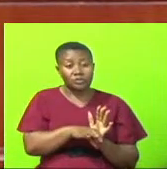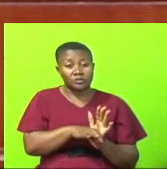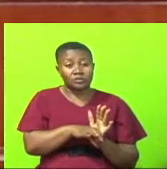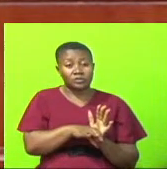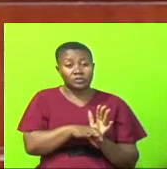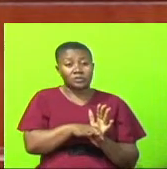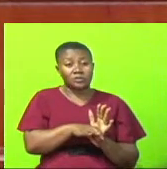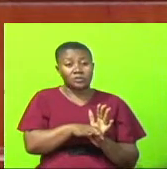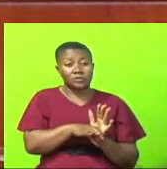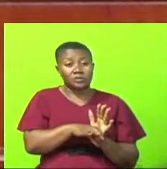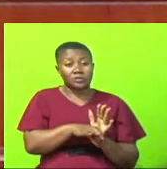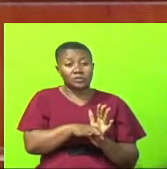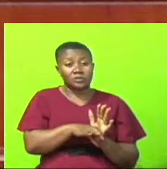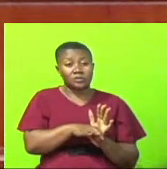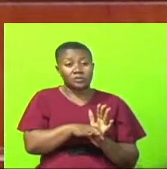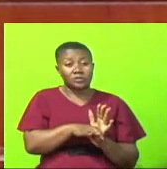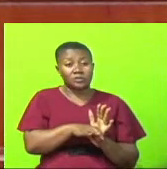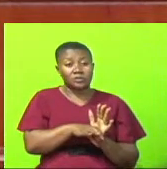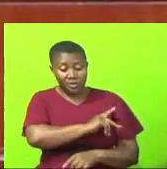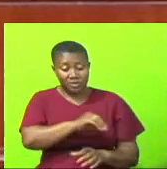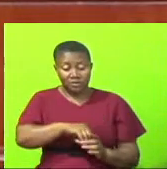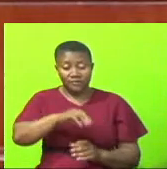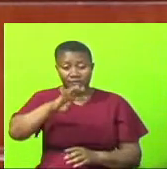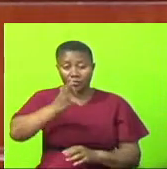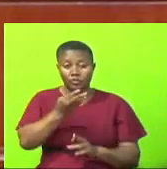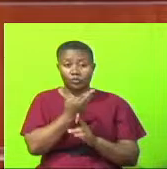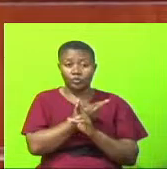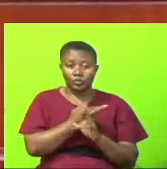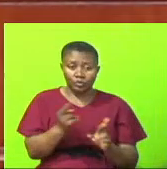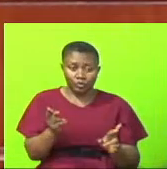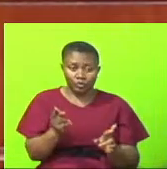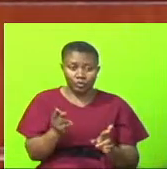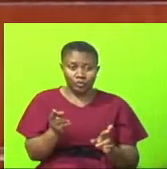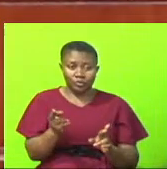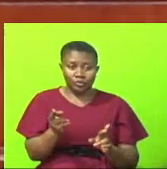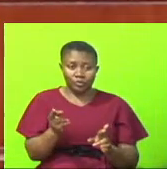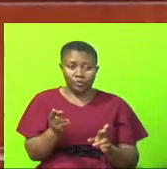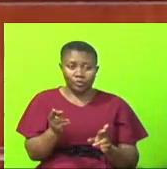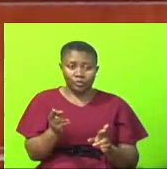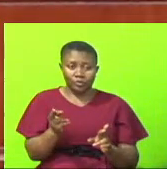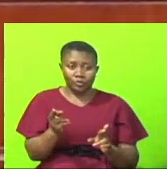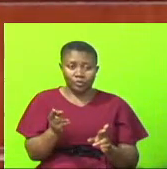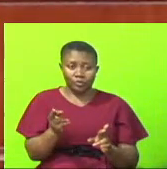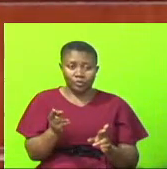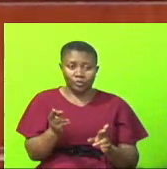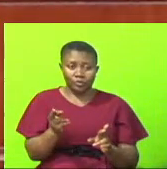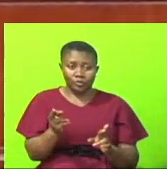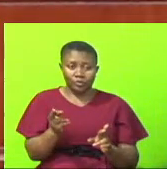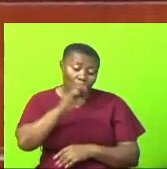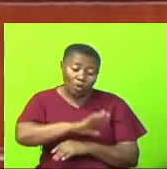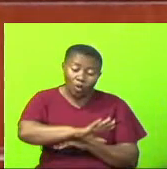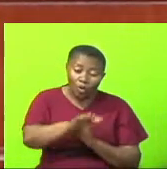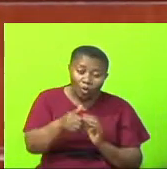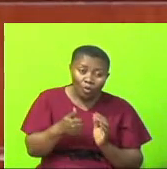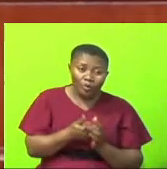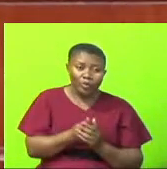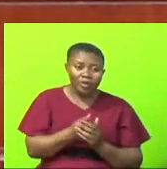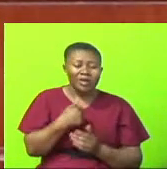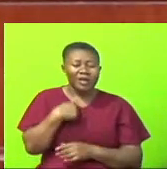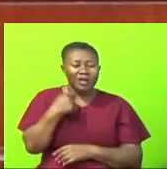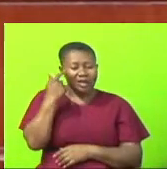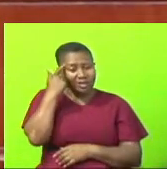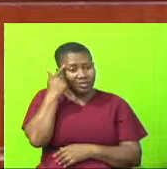parliaments in the Fourth Republic, and having experienced all what you have stated, I think